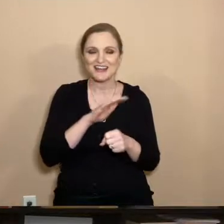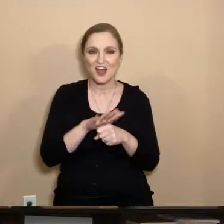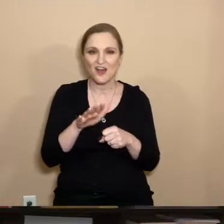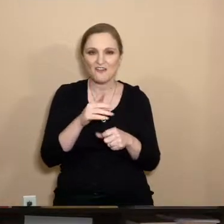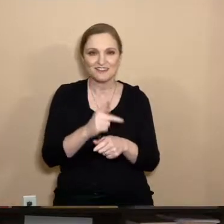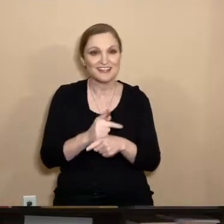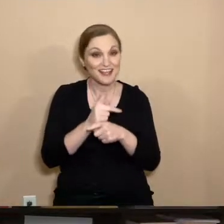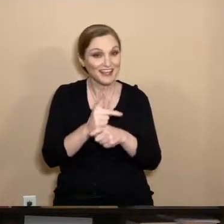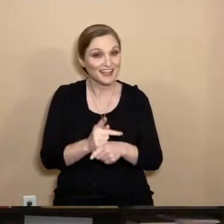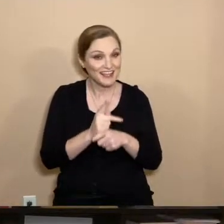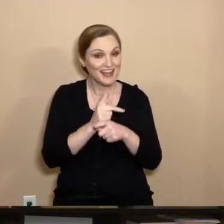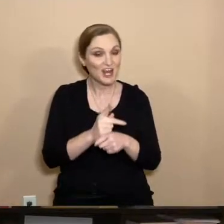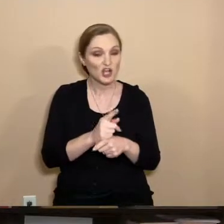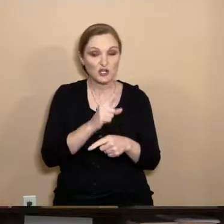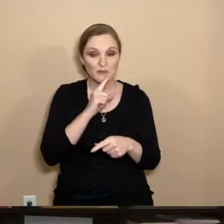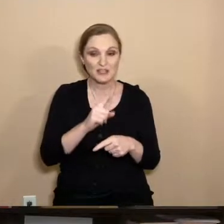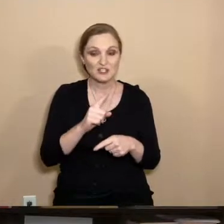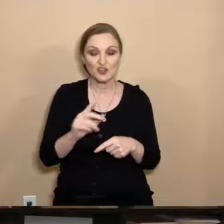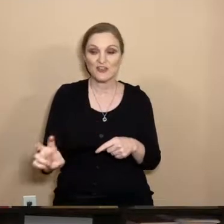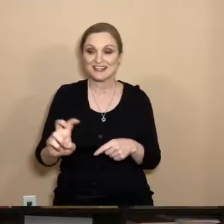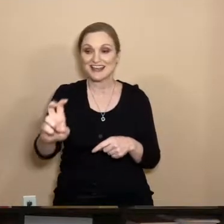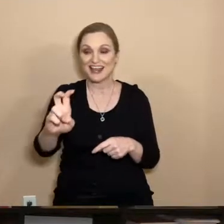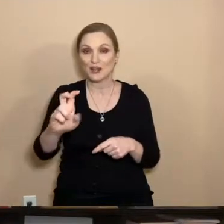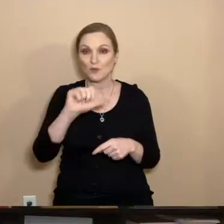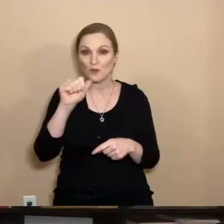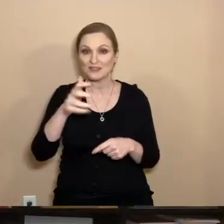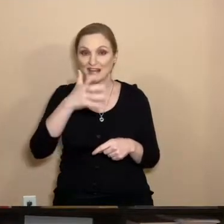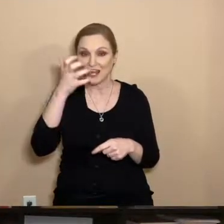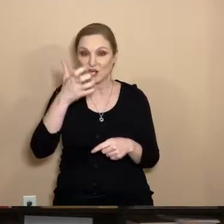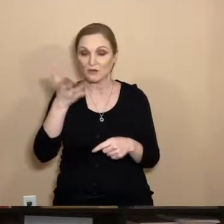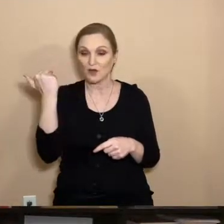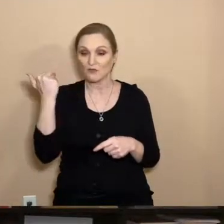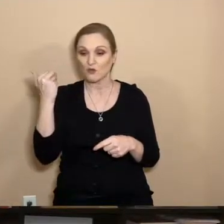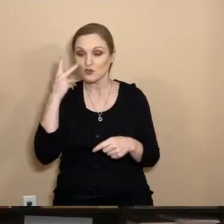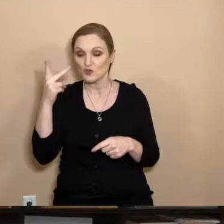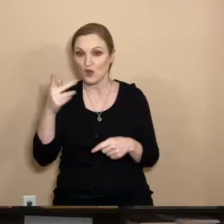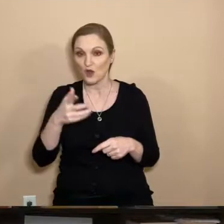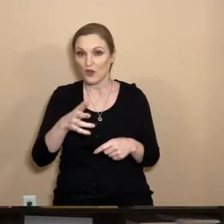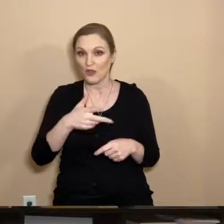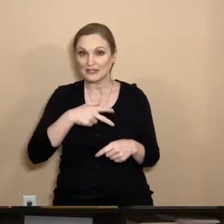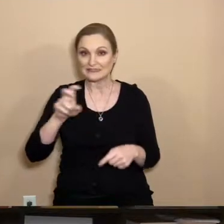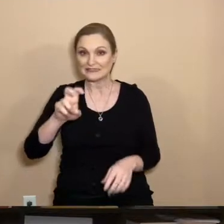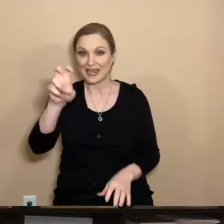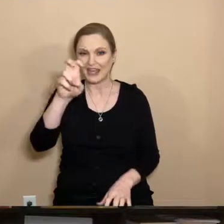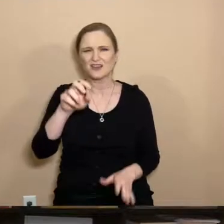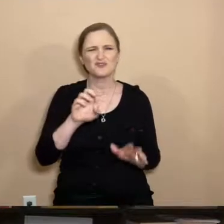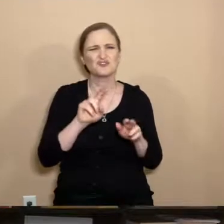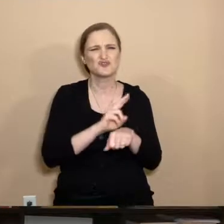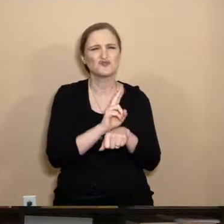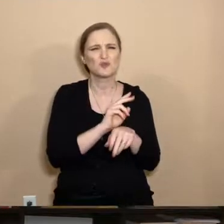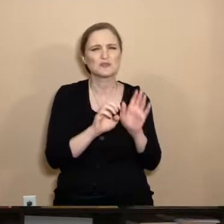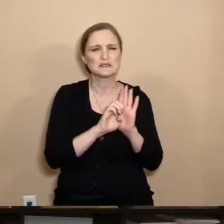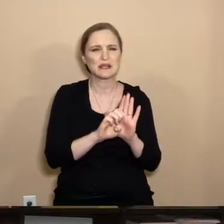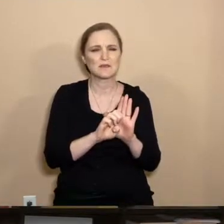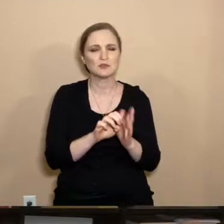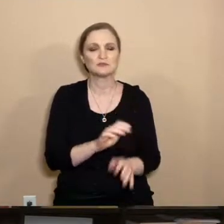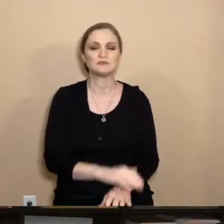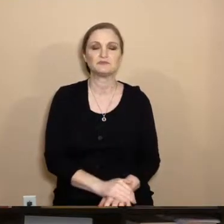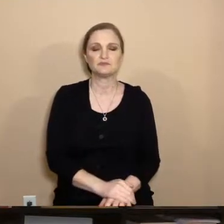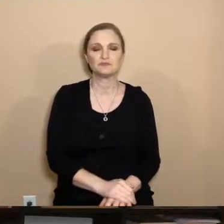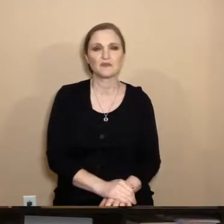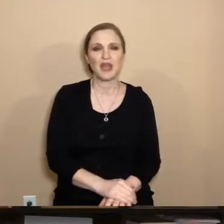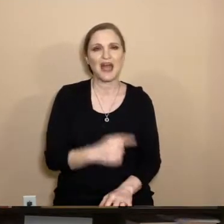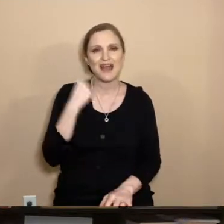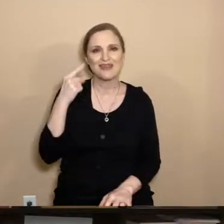sure that the serpent was charmed before there was interaction with the serpent, just using these as examples. And so